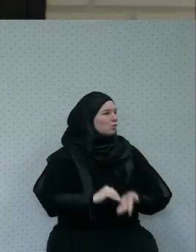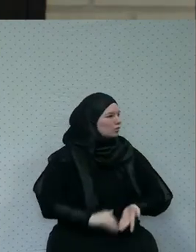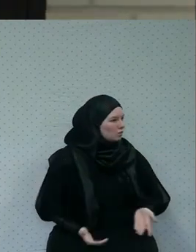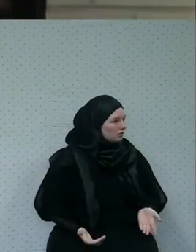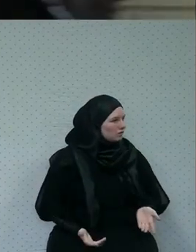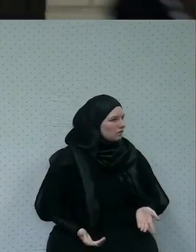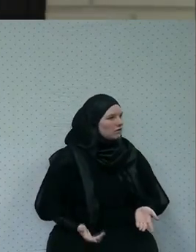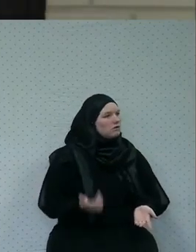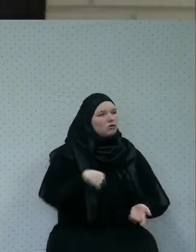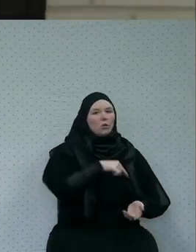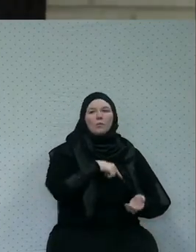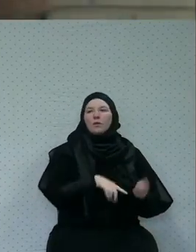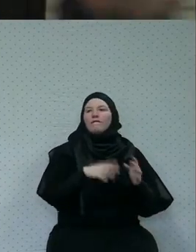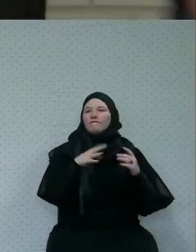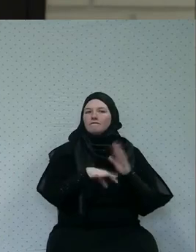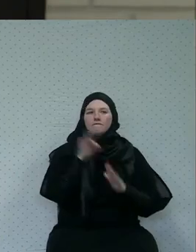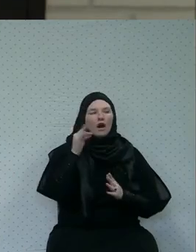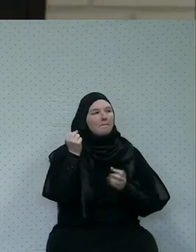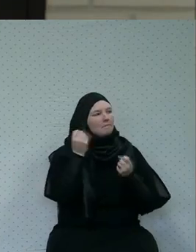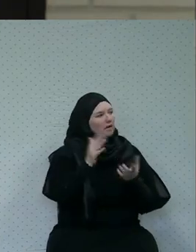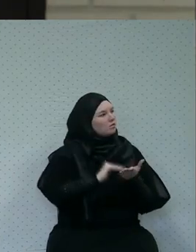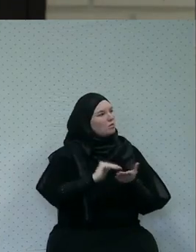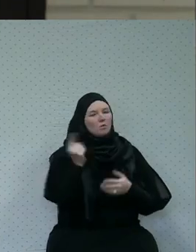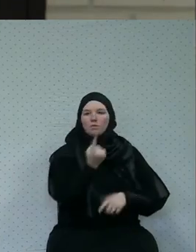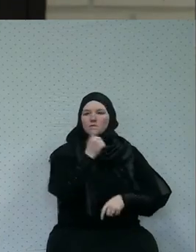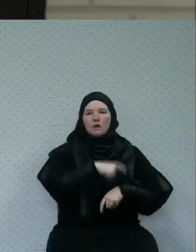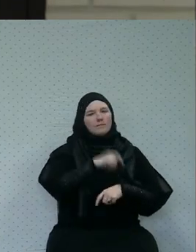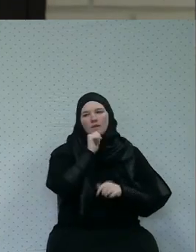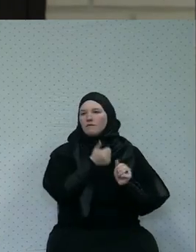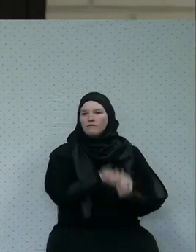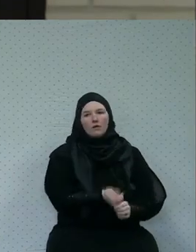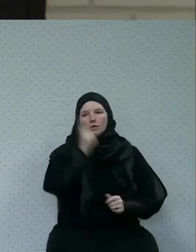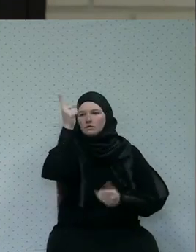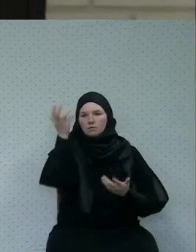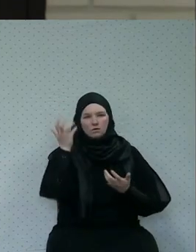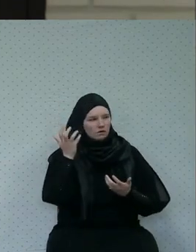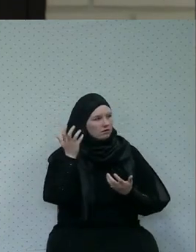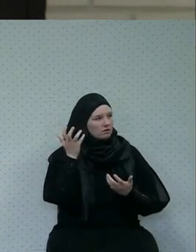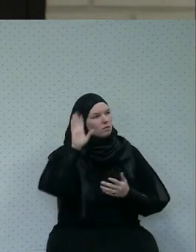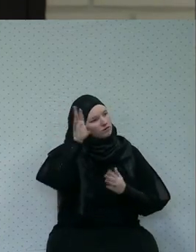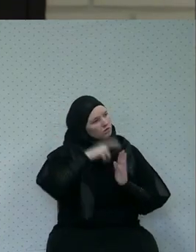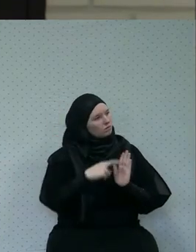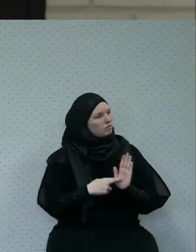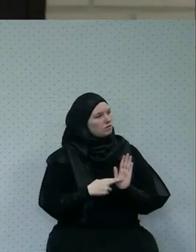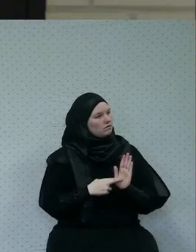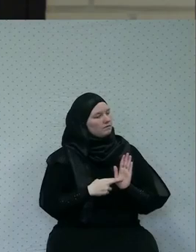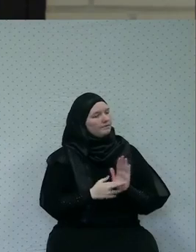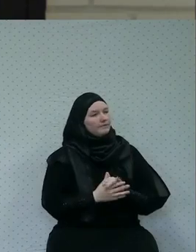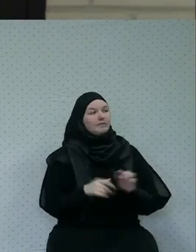we find excuses always not to comply with Allah's rules.